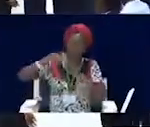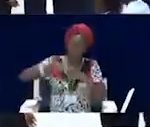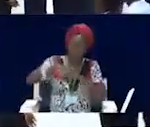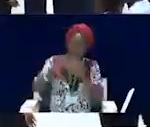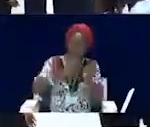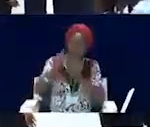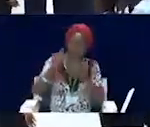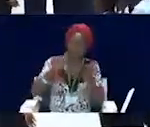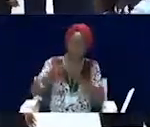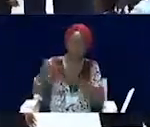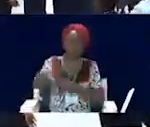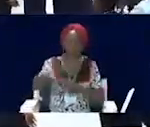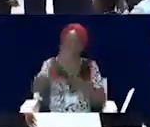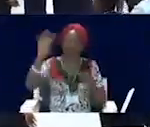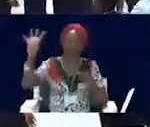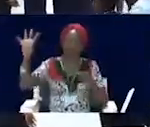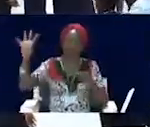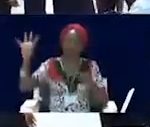4.